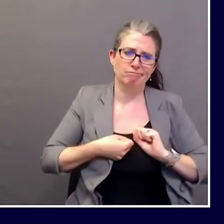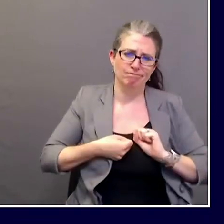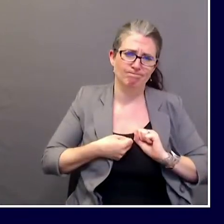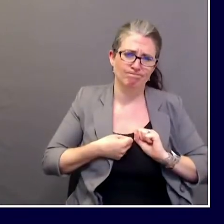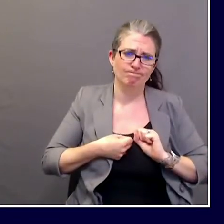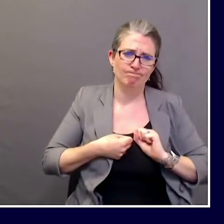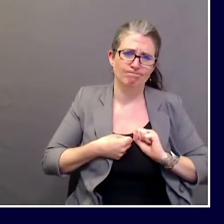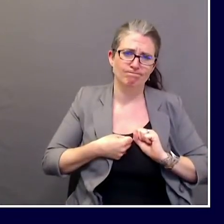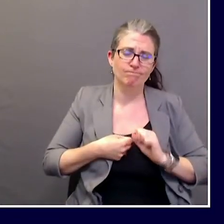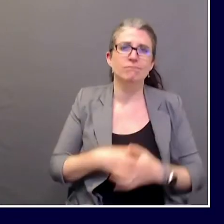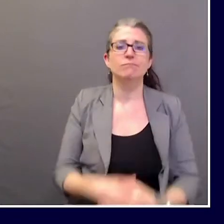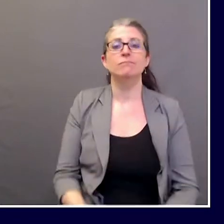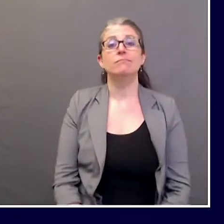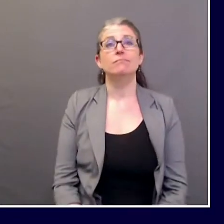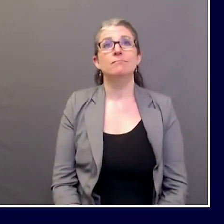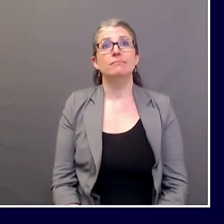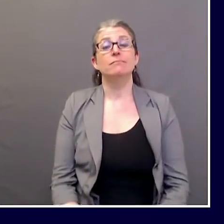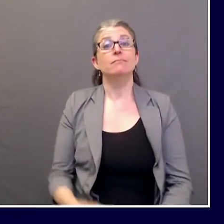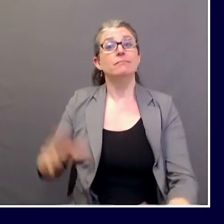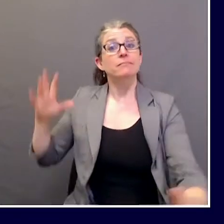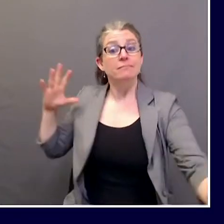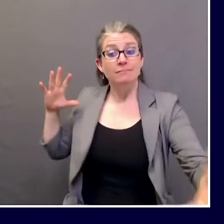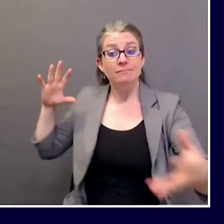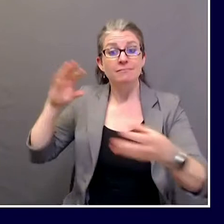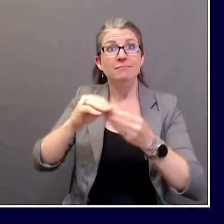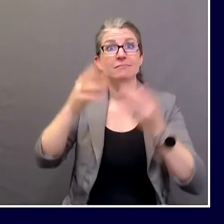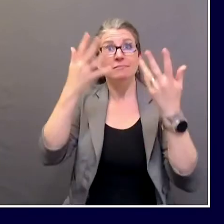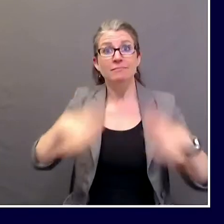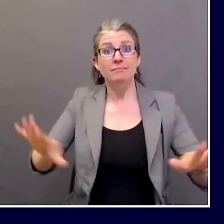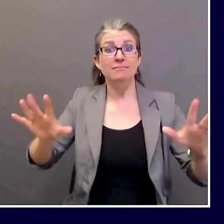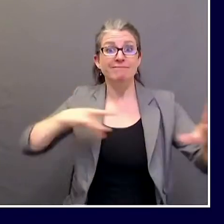As of this morning, there are now a total of